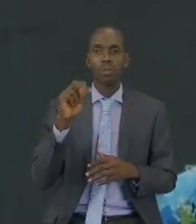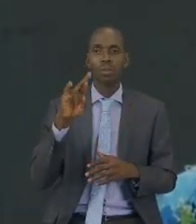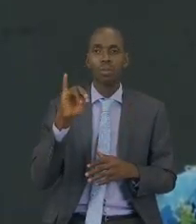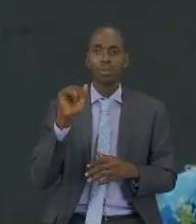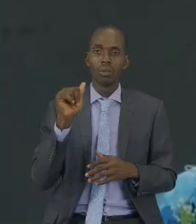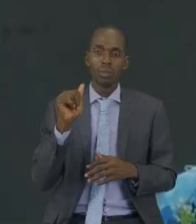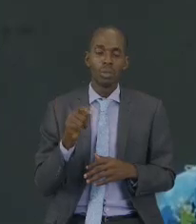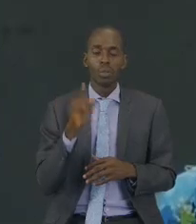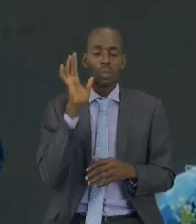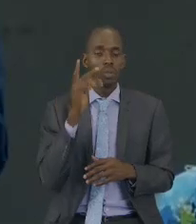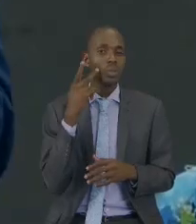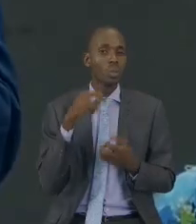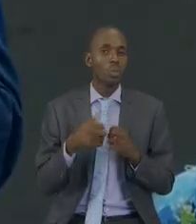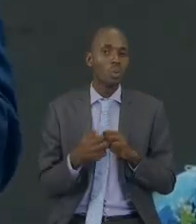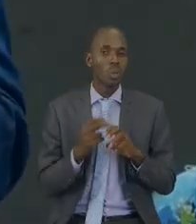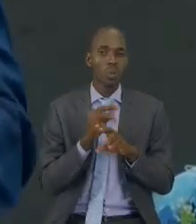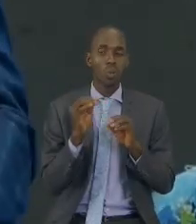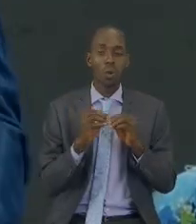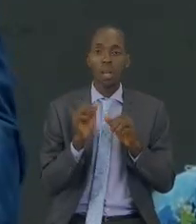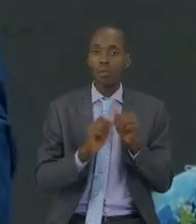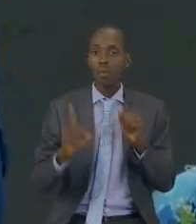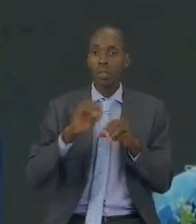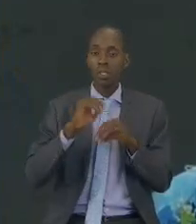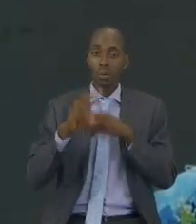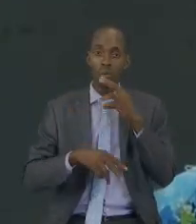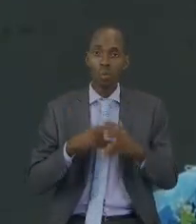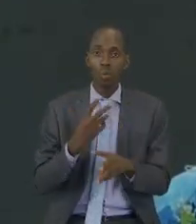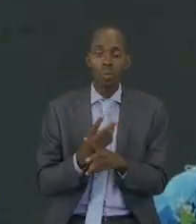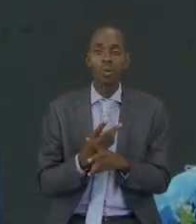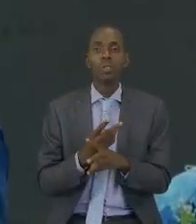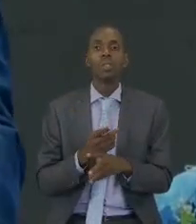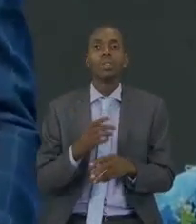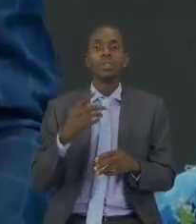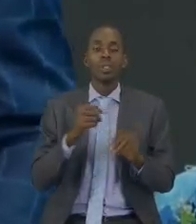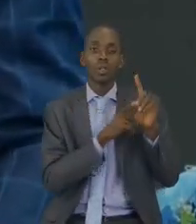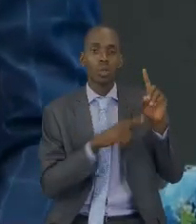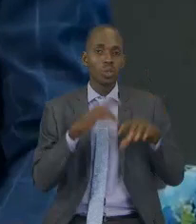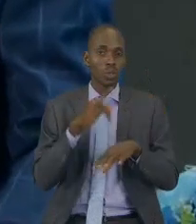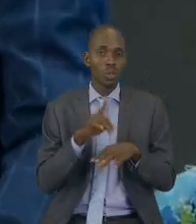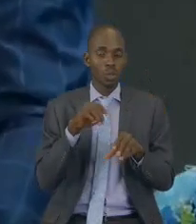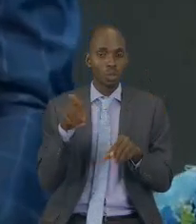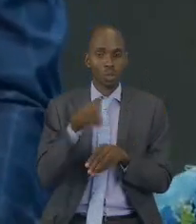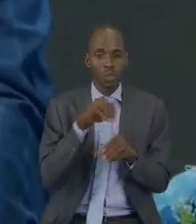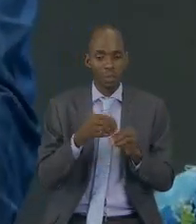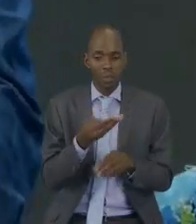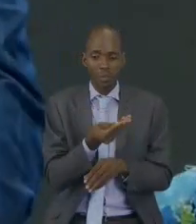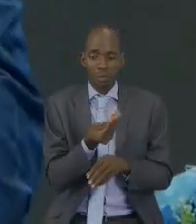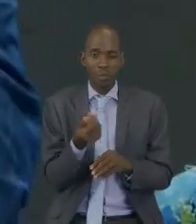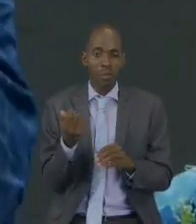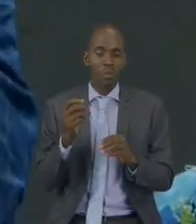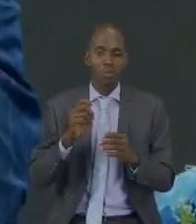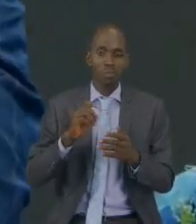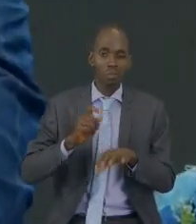world, the Lord is going to touch you in some few minutes now. You will see the power of God touching you.